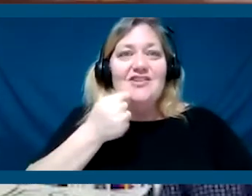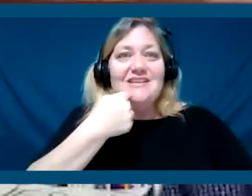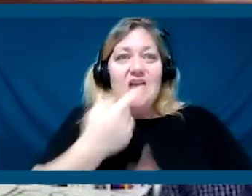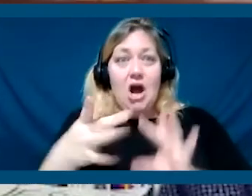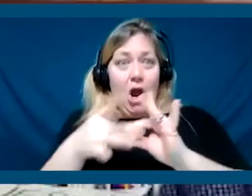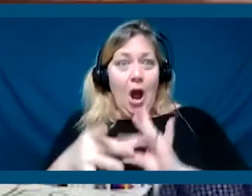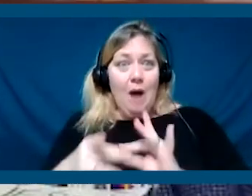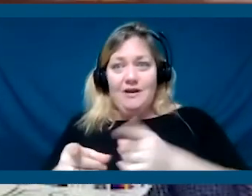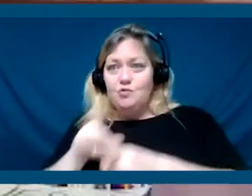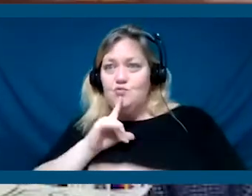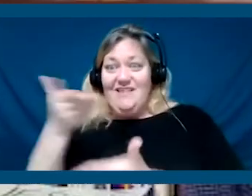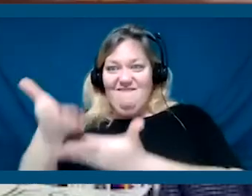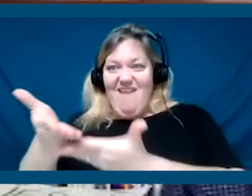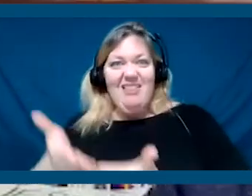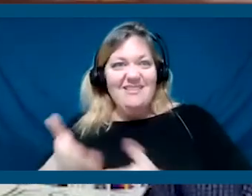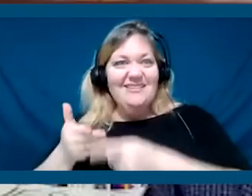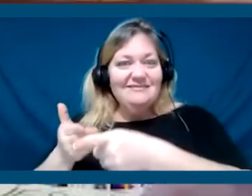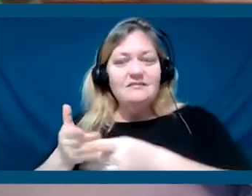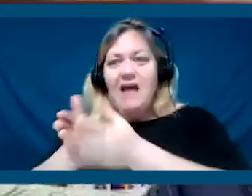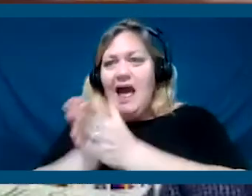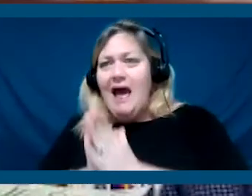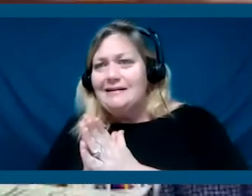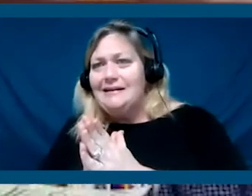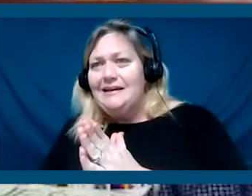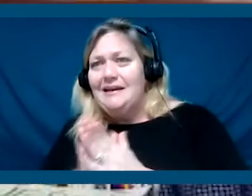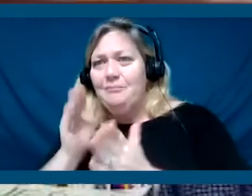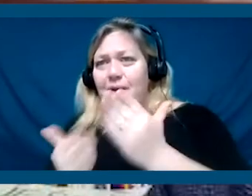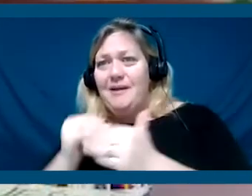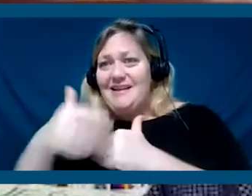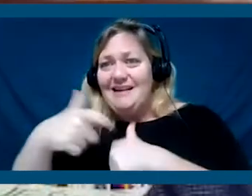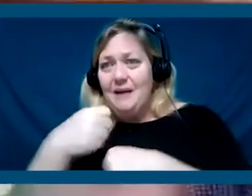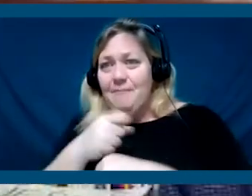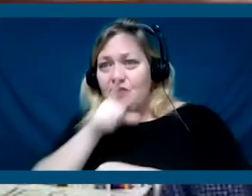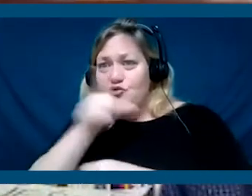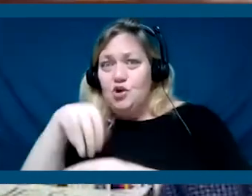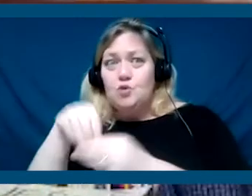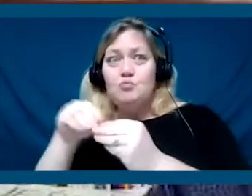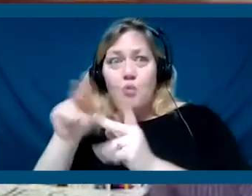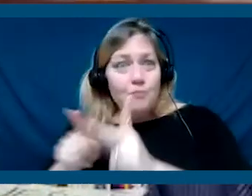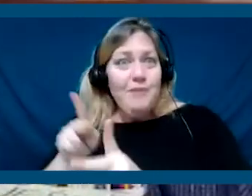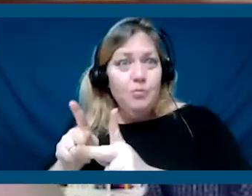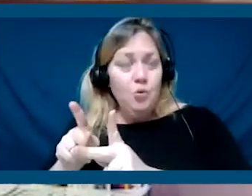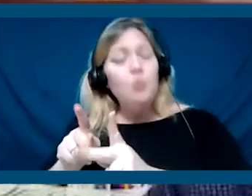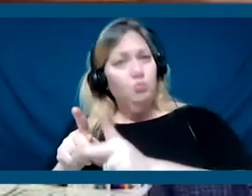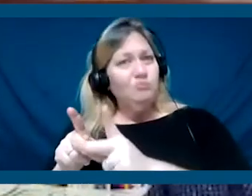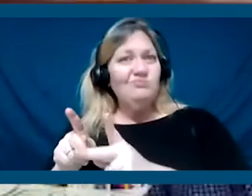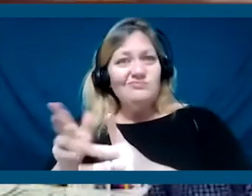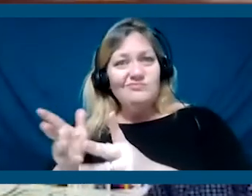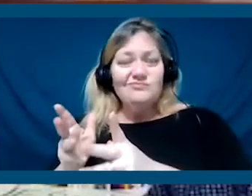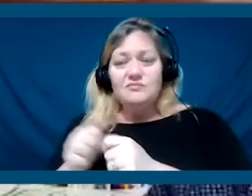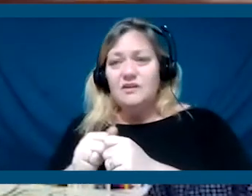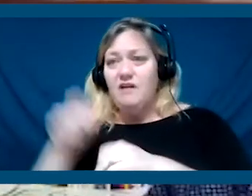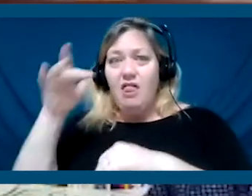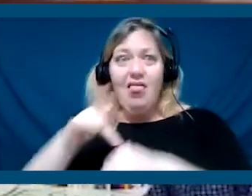comments that are very valid, asking, maybe next time, make sure we include more people who cover the